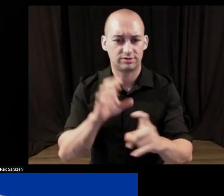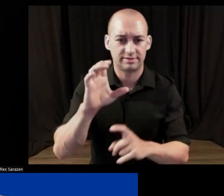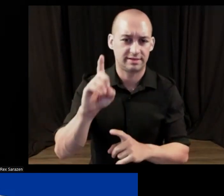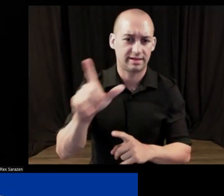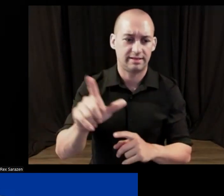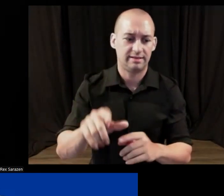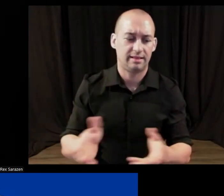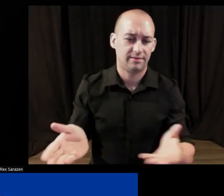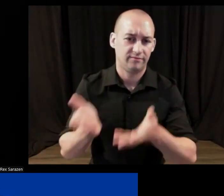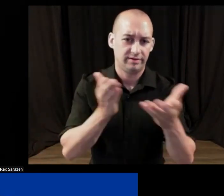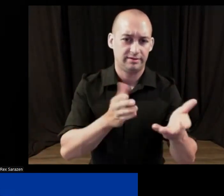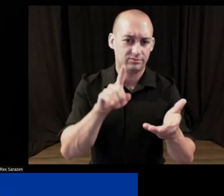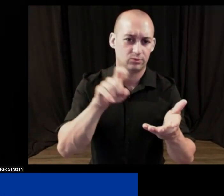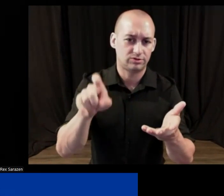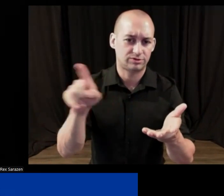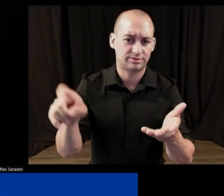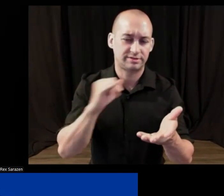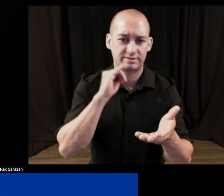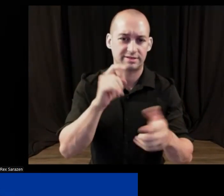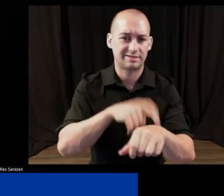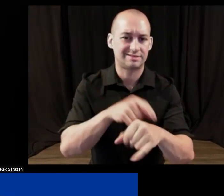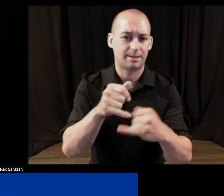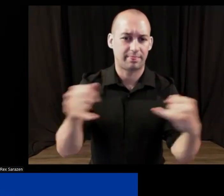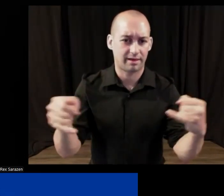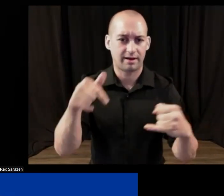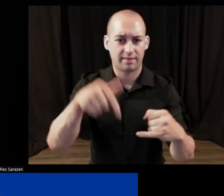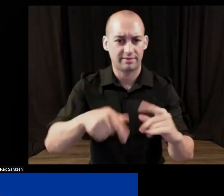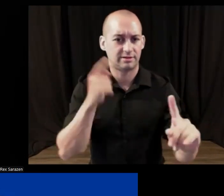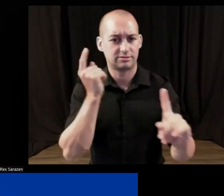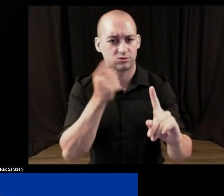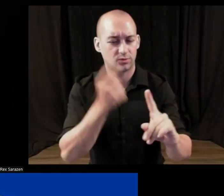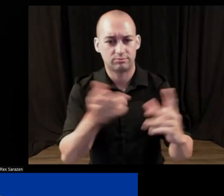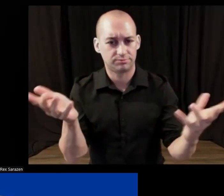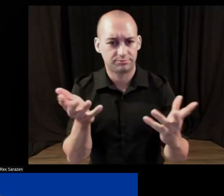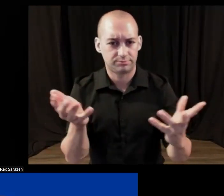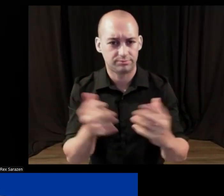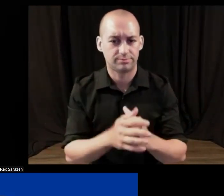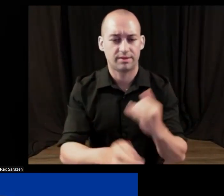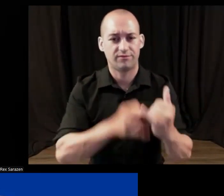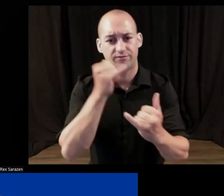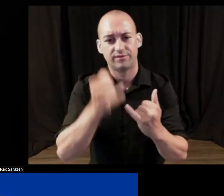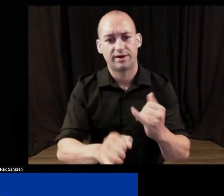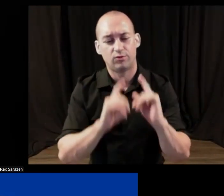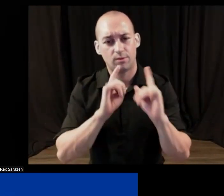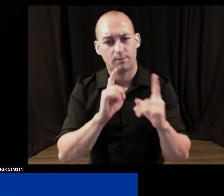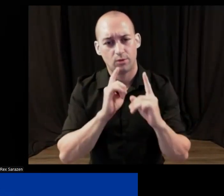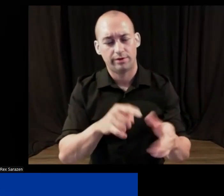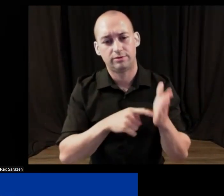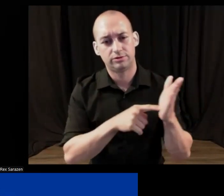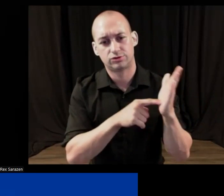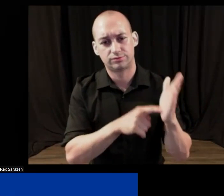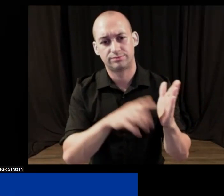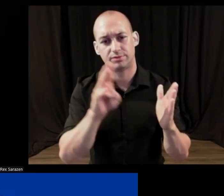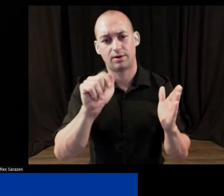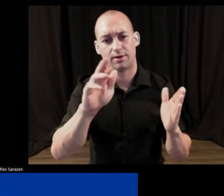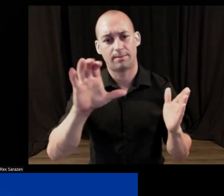in the questions, which is what's the timeline of this initiative? So the final report that Mark highlighted